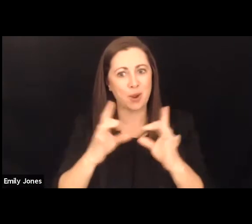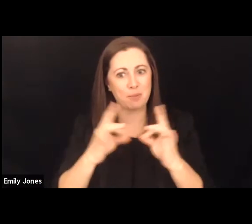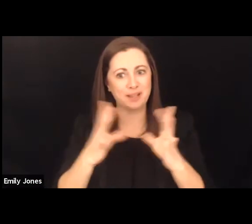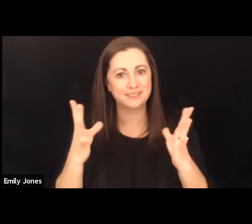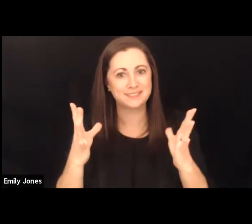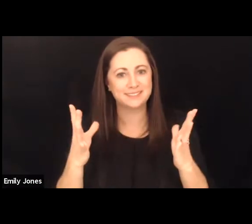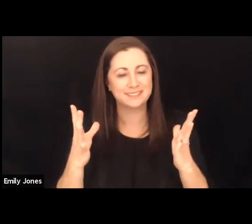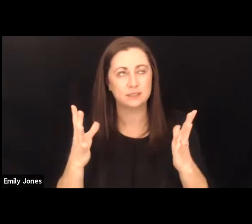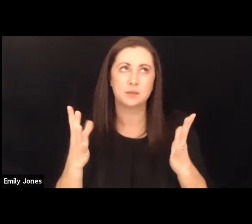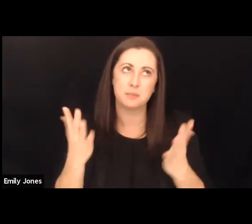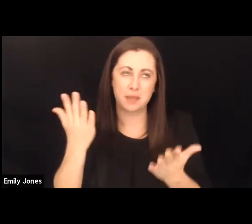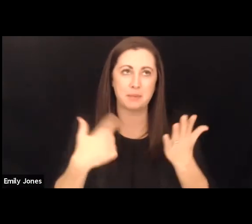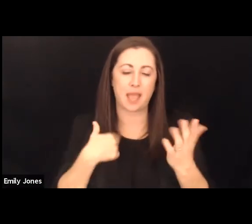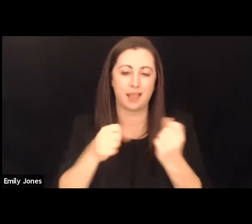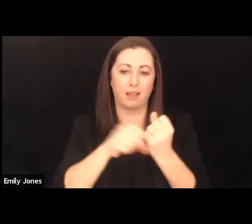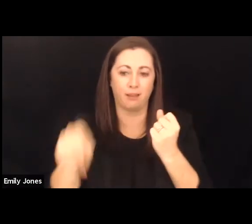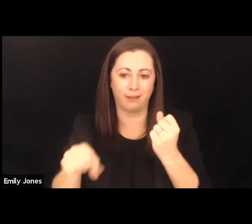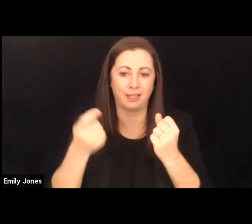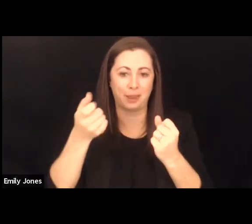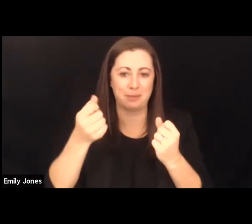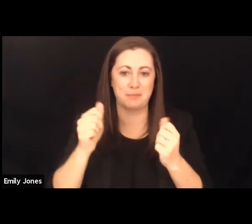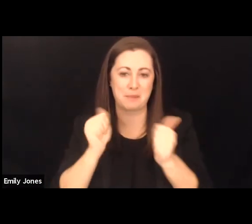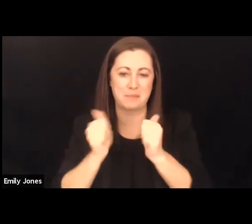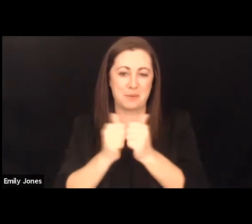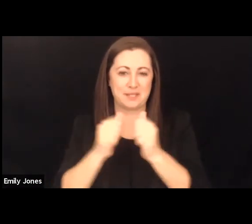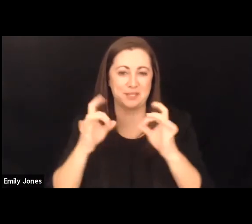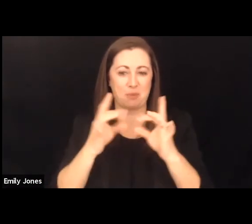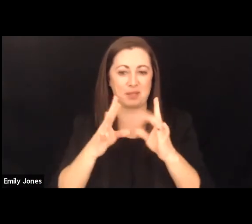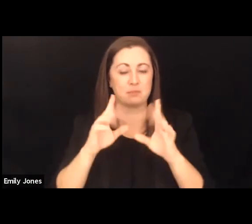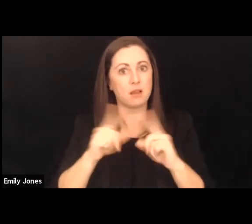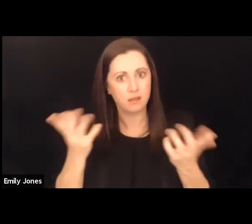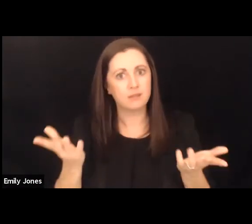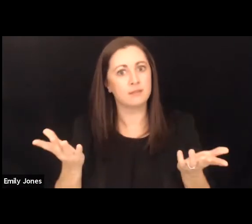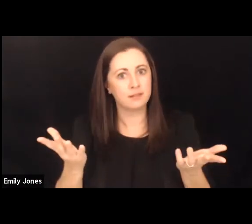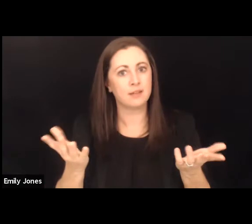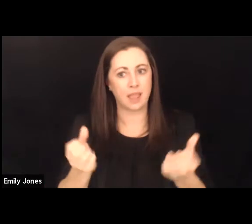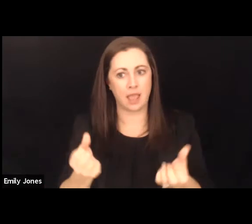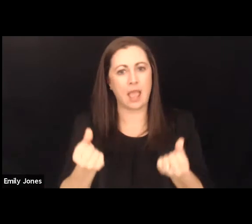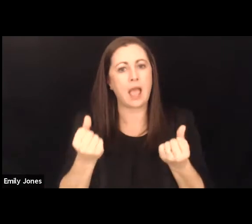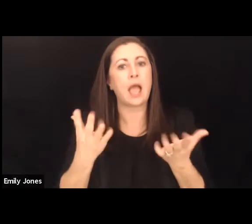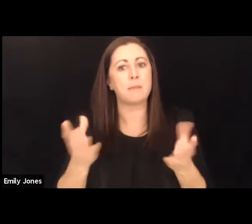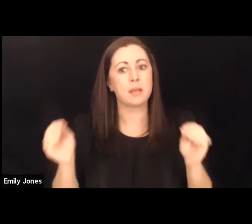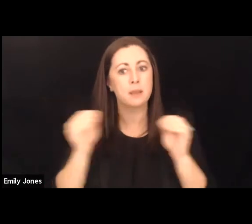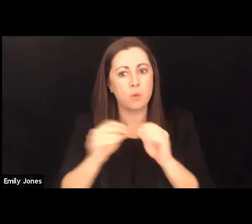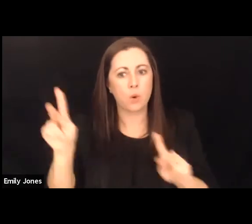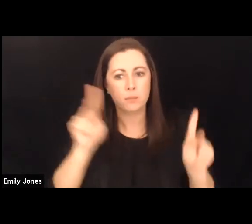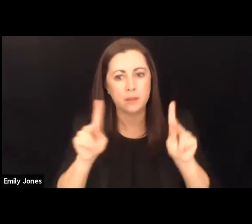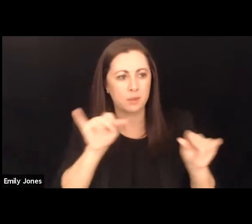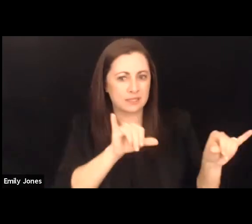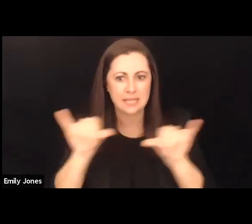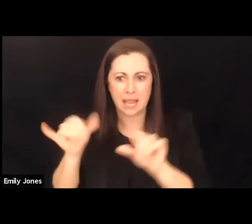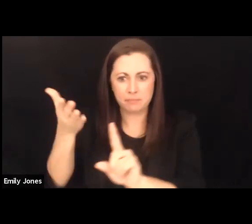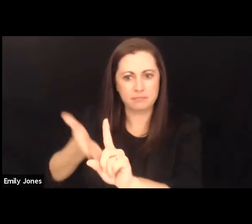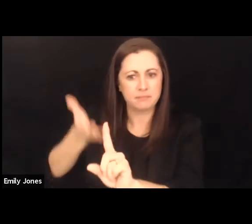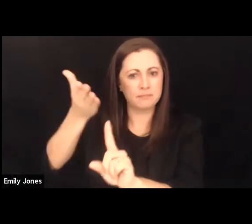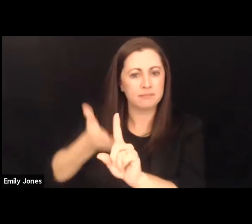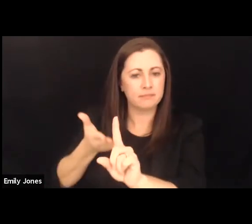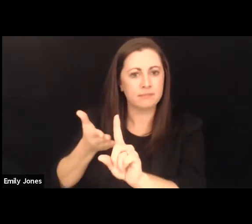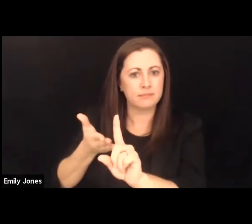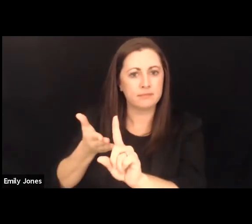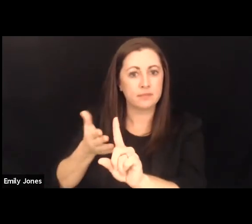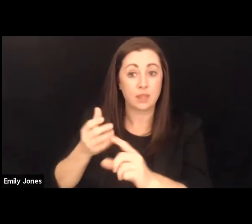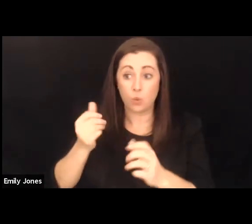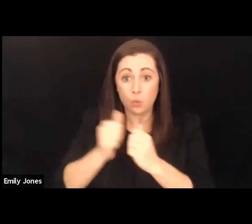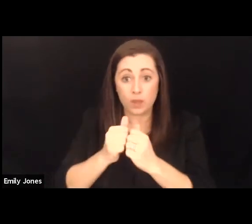may be exaggerating, but to make a point, how many more Emily Hillmans are there out there that with the right